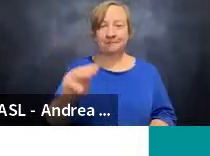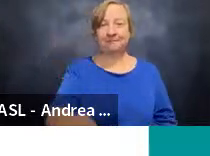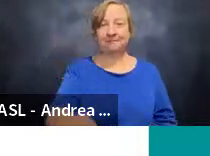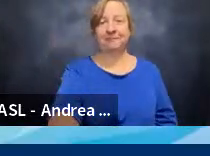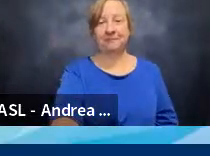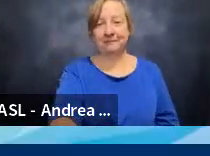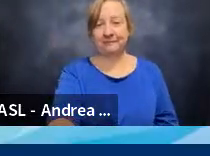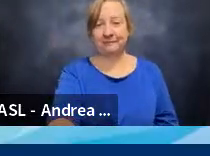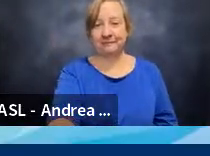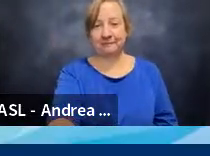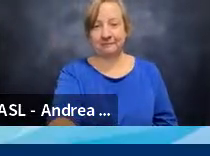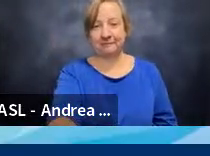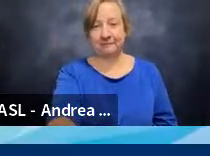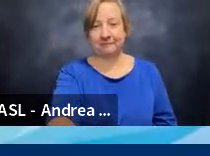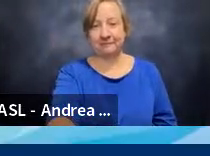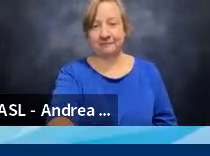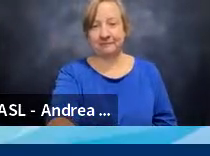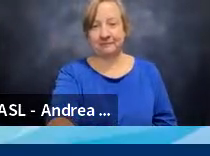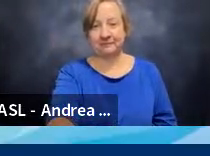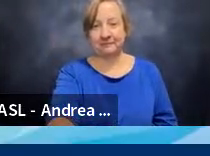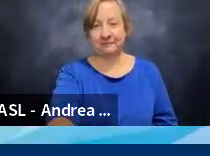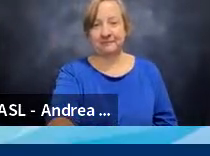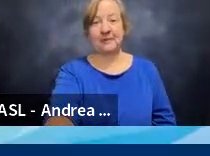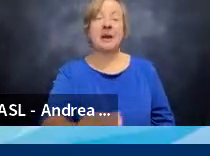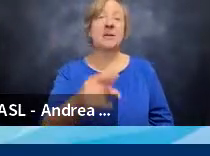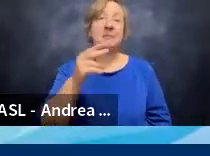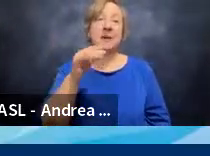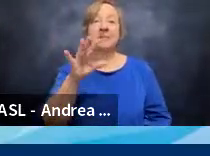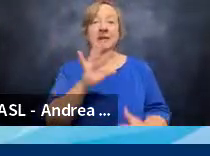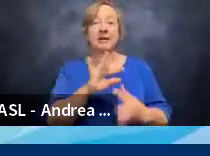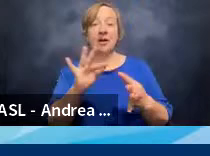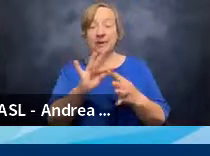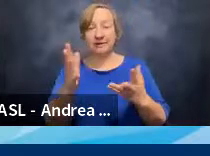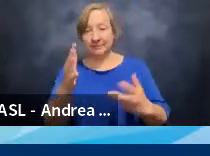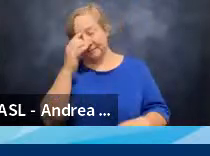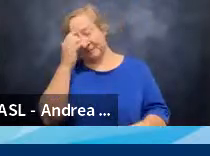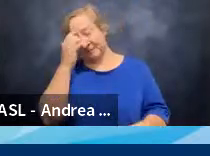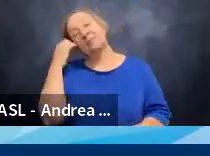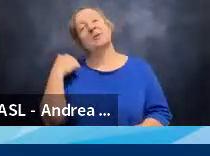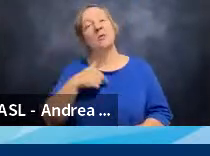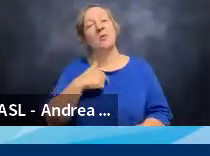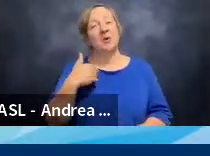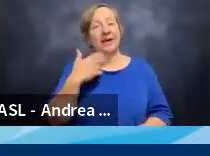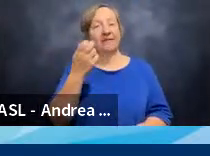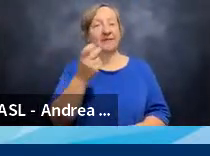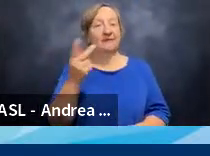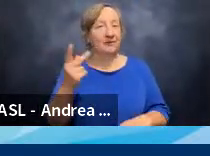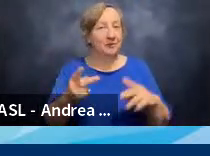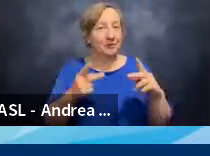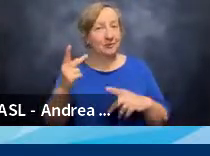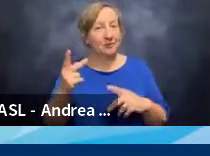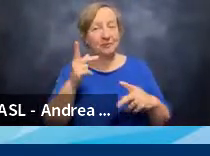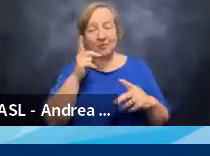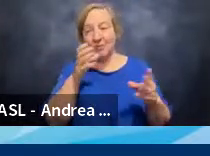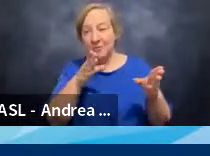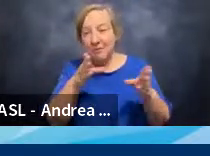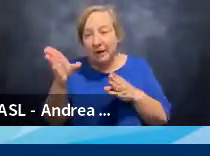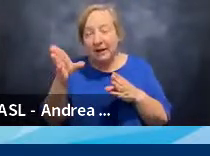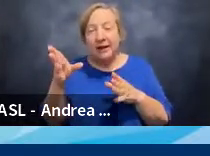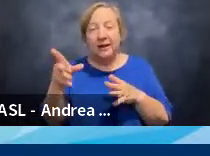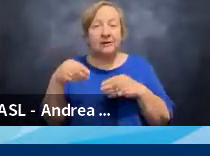All right, public comments. I think that we do have a couple folks that are planning to